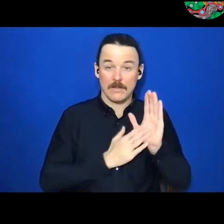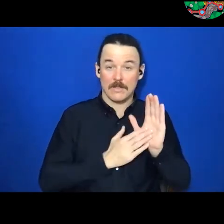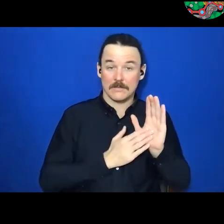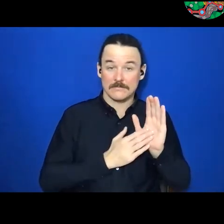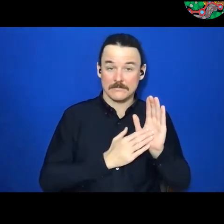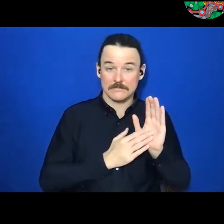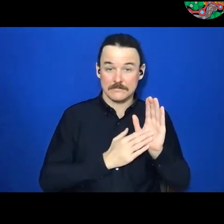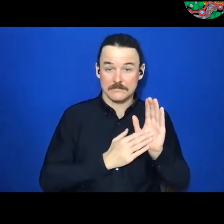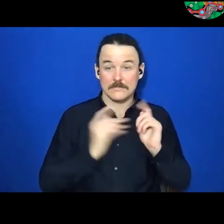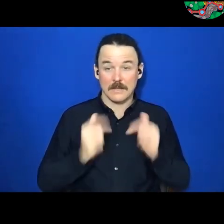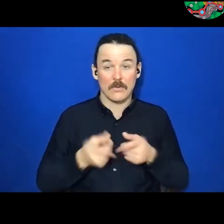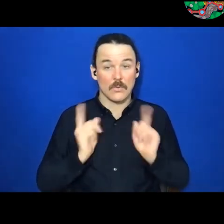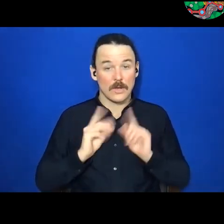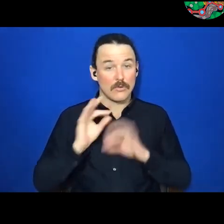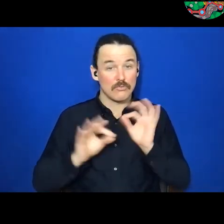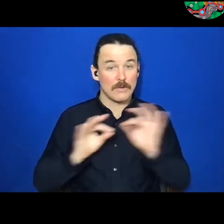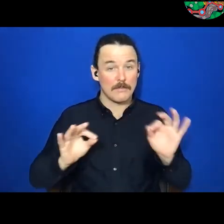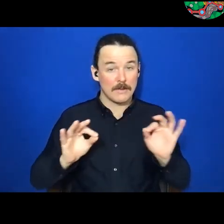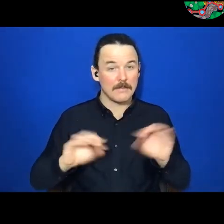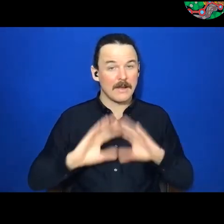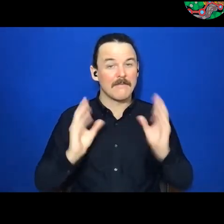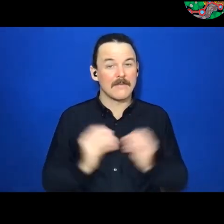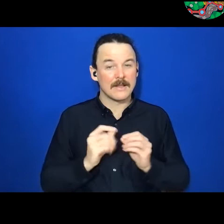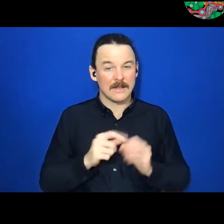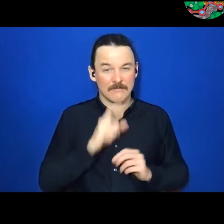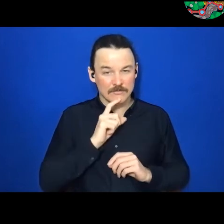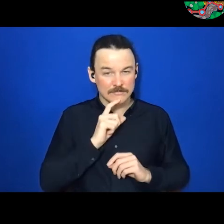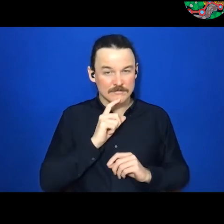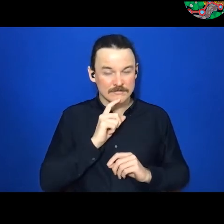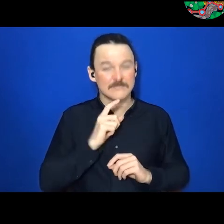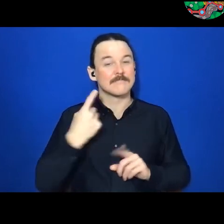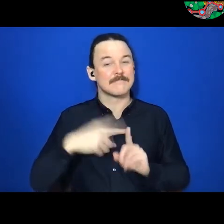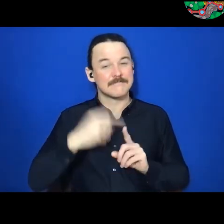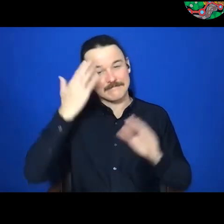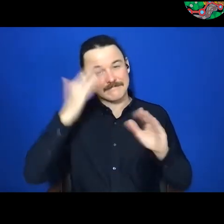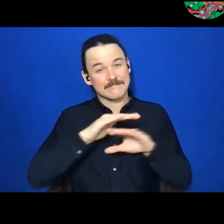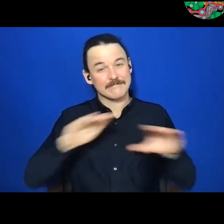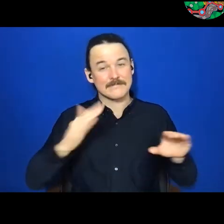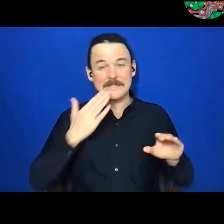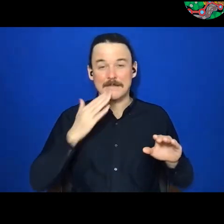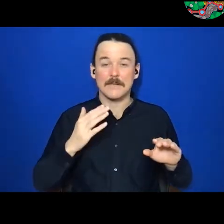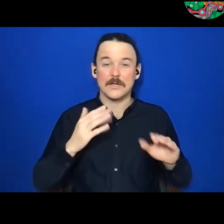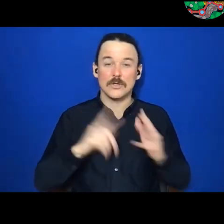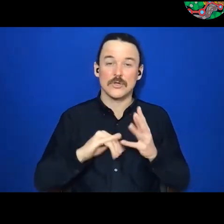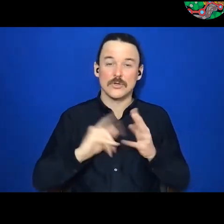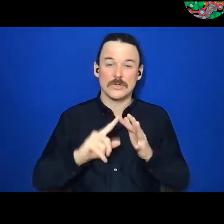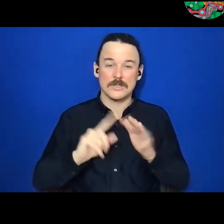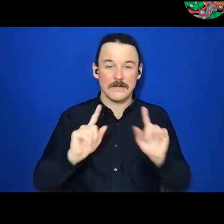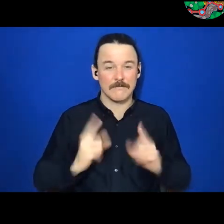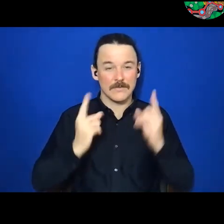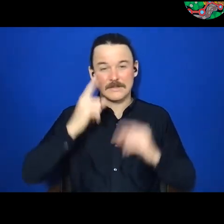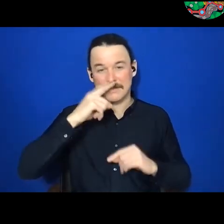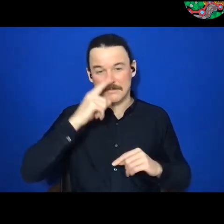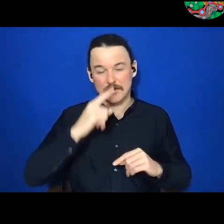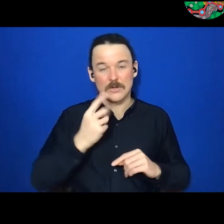we wrap up this afternoon. And also a reminder to use the First Peoples 21 hashtag for